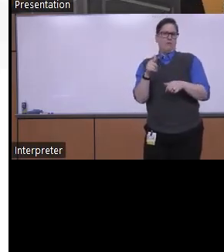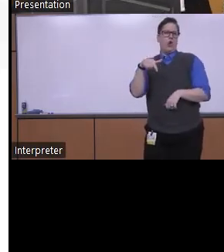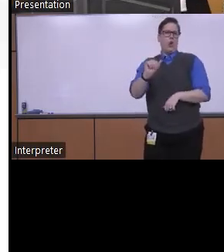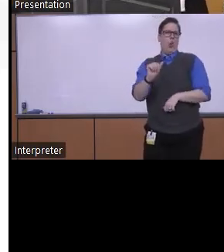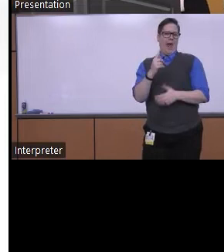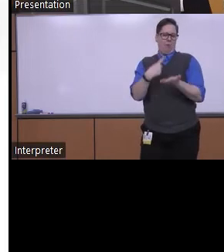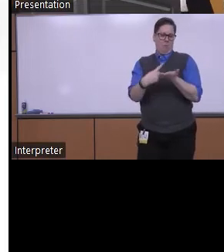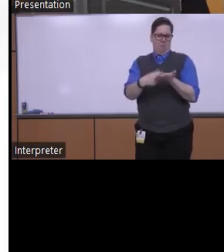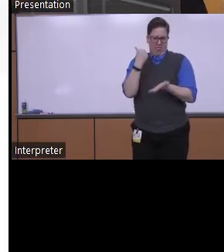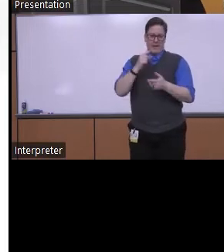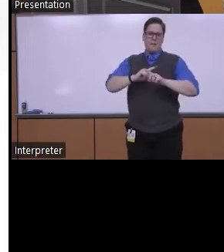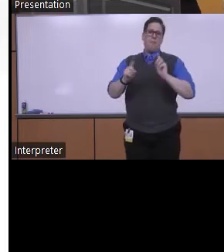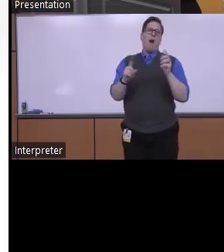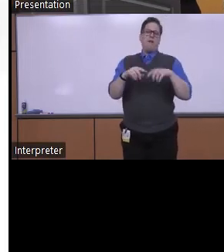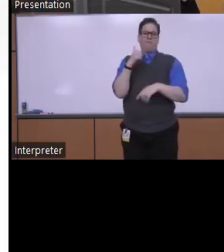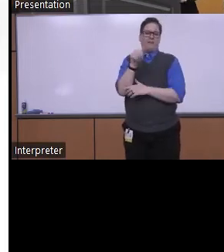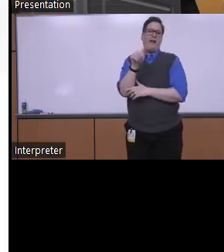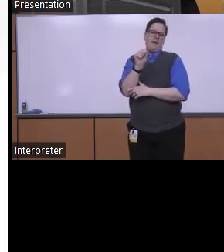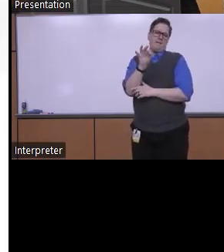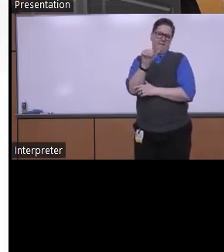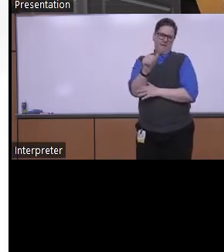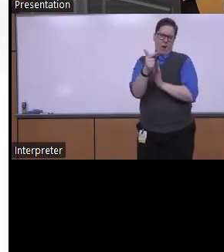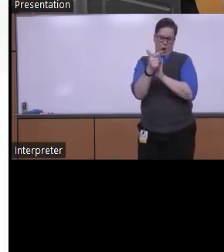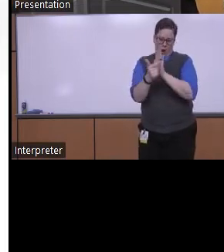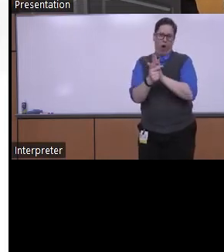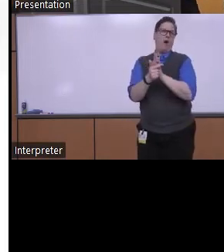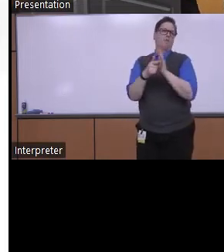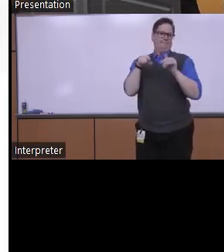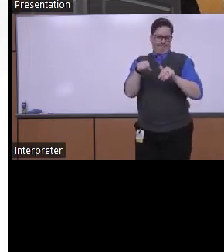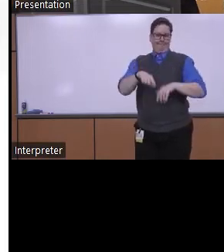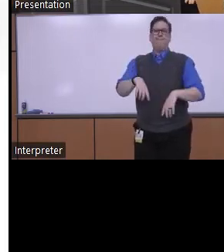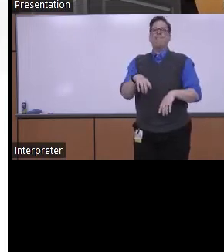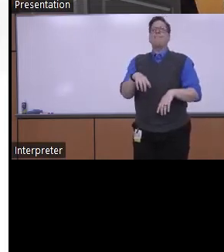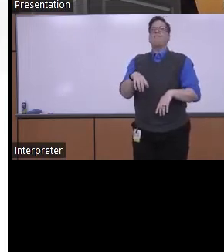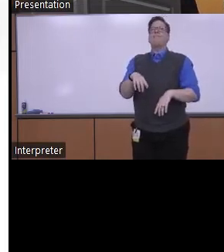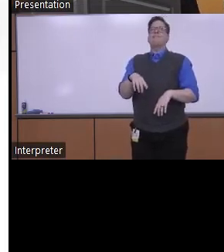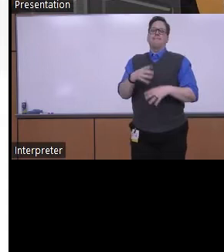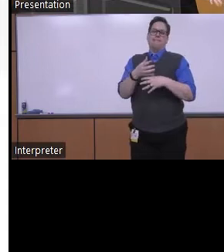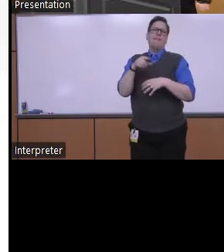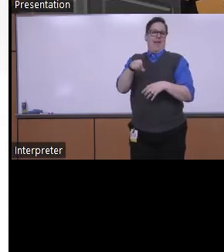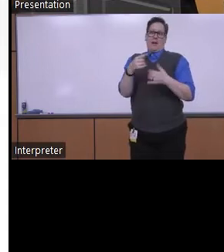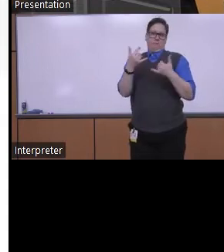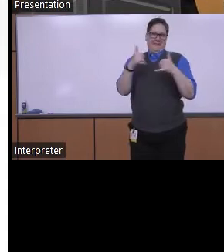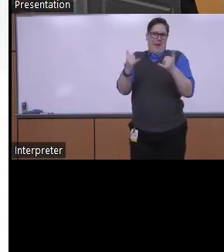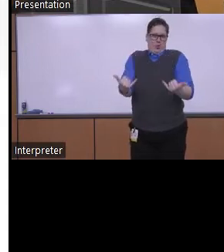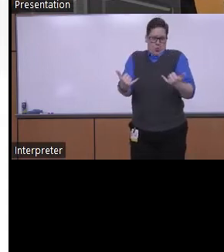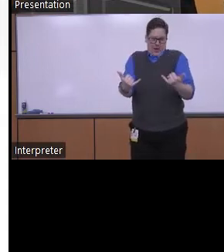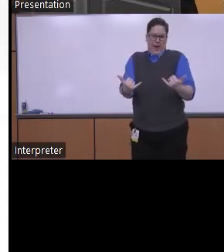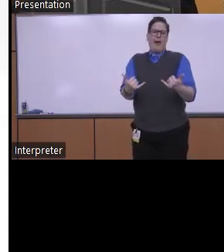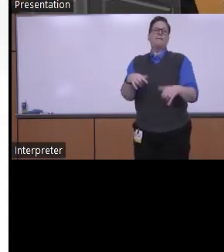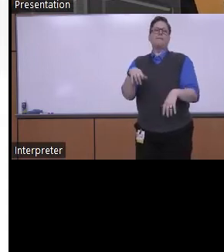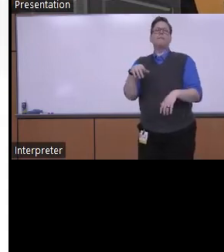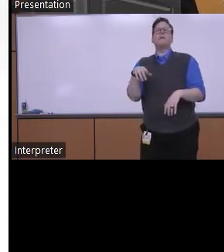endlessly, but I'm just going to gesture towards it now. So the Adoption and Safe Families Act, which is the act that governs today child welfare,